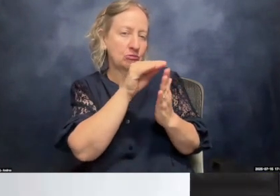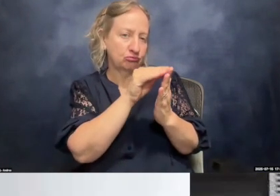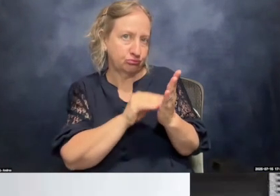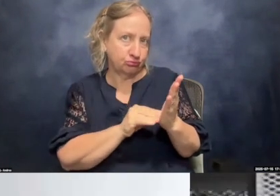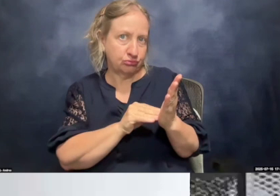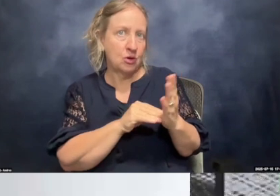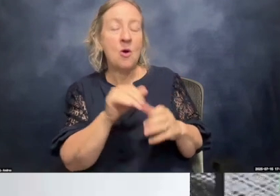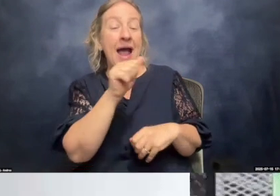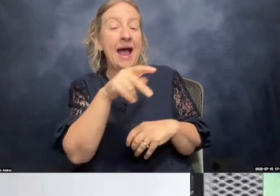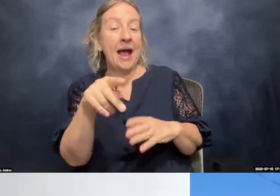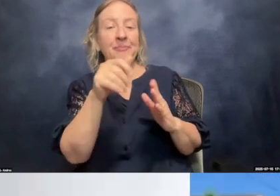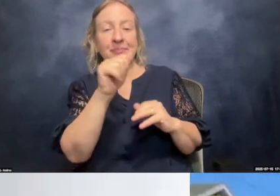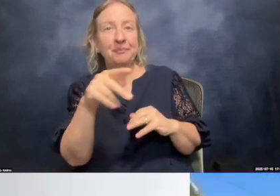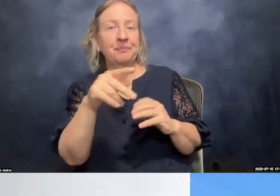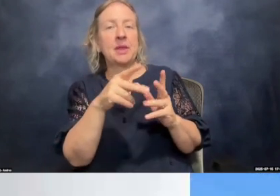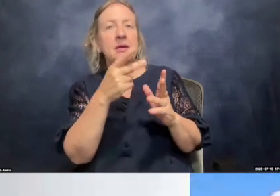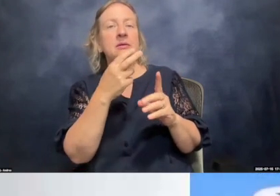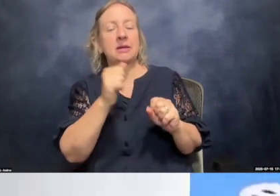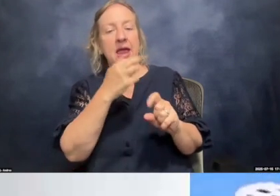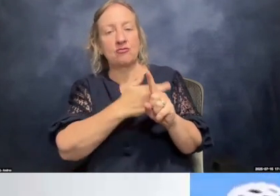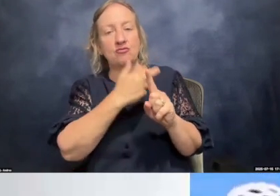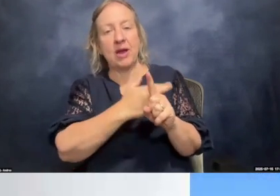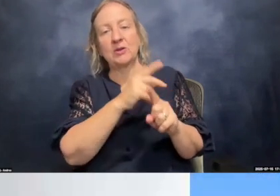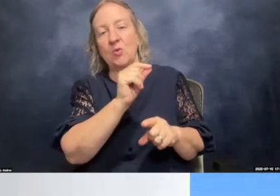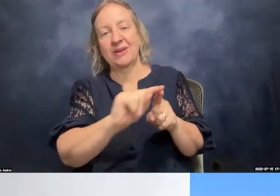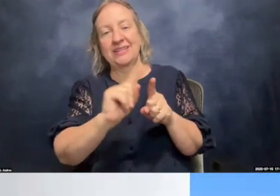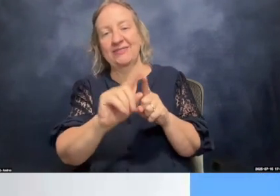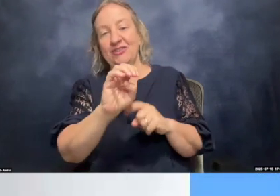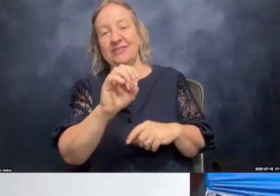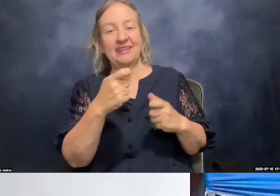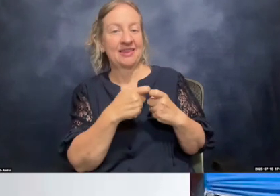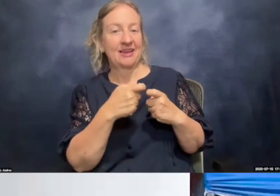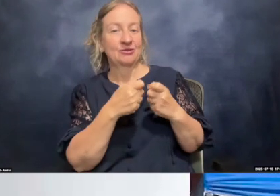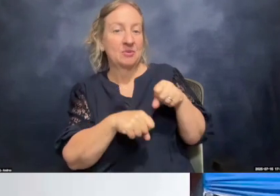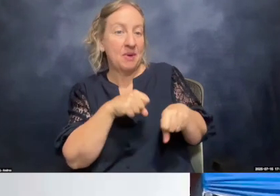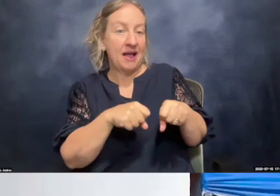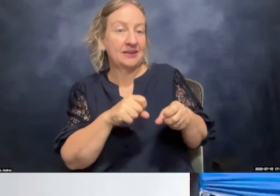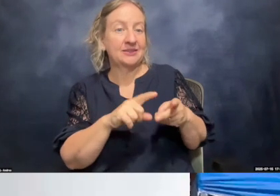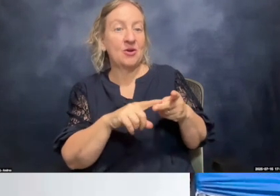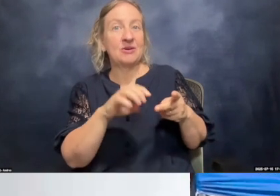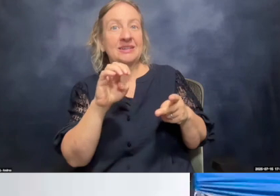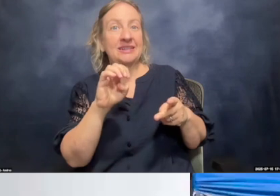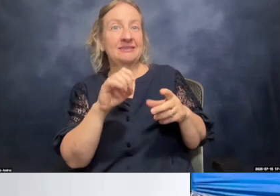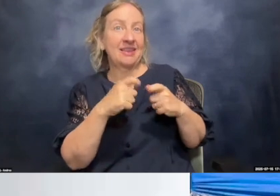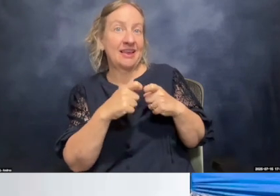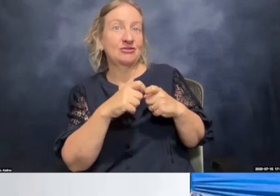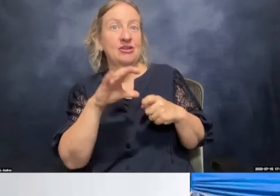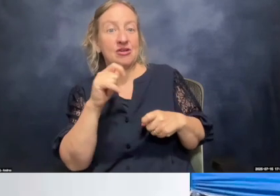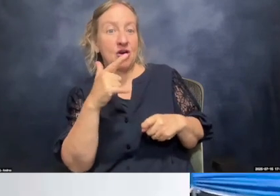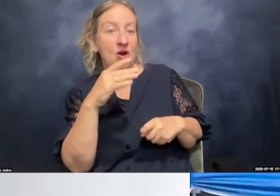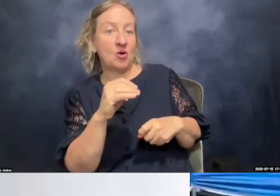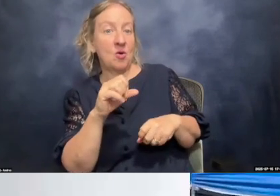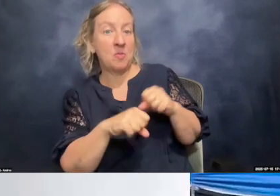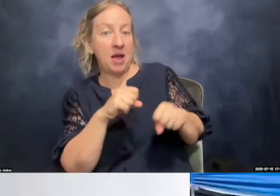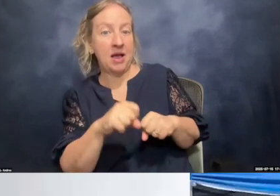a fleet of 20 e-bikes and multiple e-cargo bikes as well. To rent the bike, if you don't have a helmet,